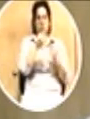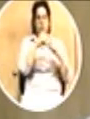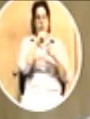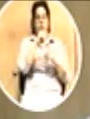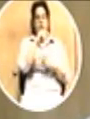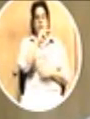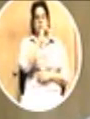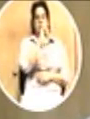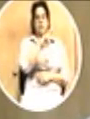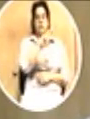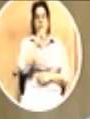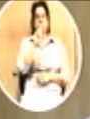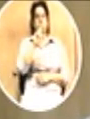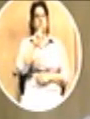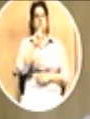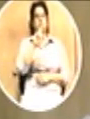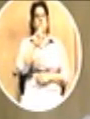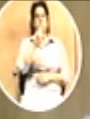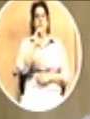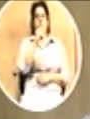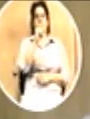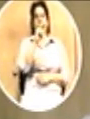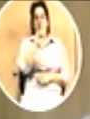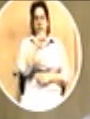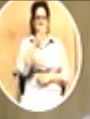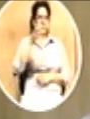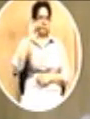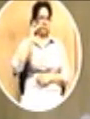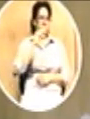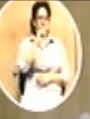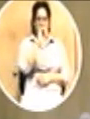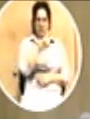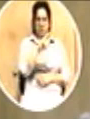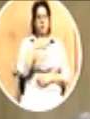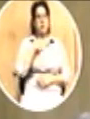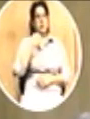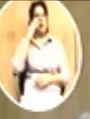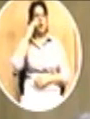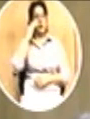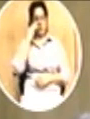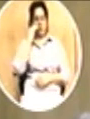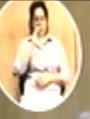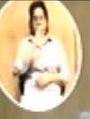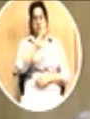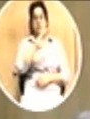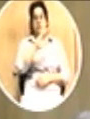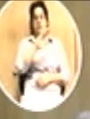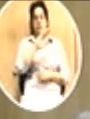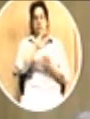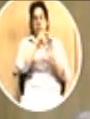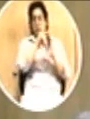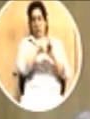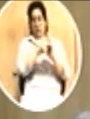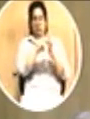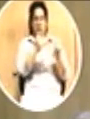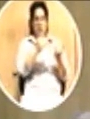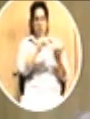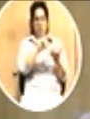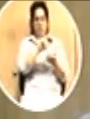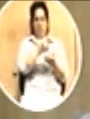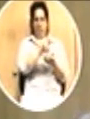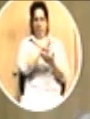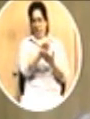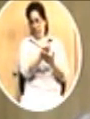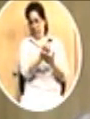Jonathan Rogers was mayor. And I know that in his grave, he's rolling over with